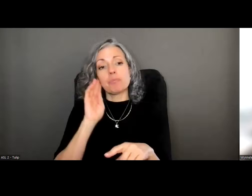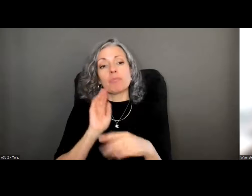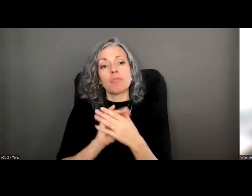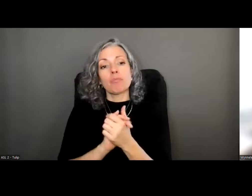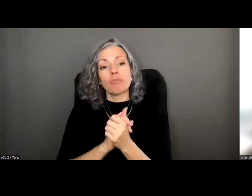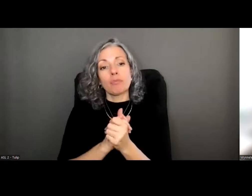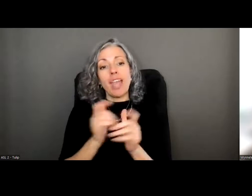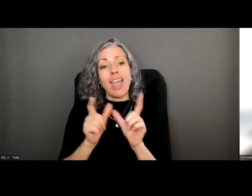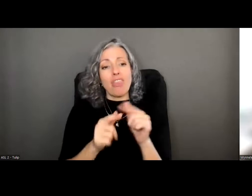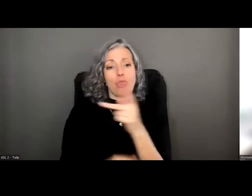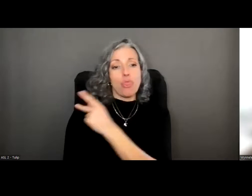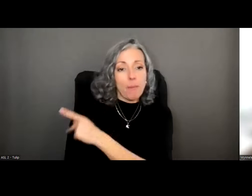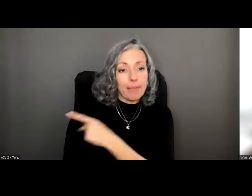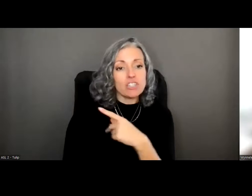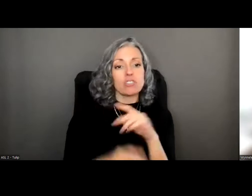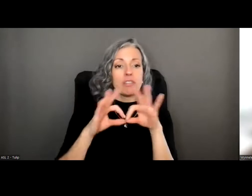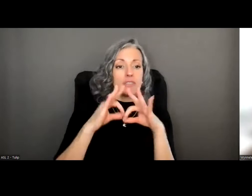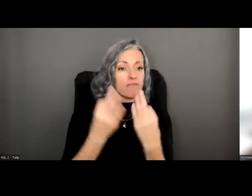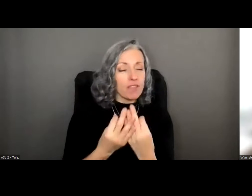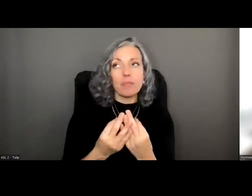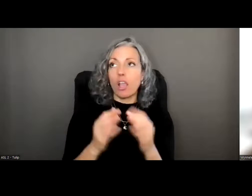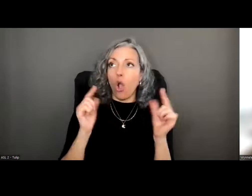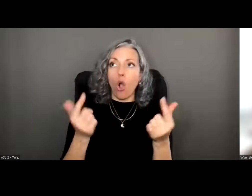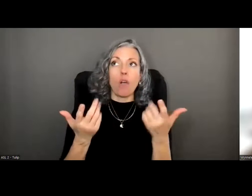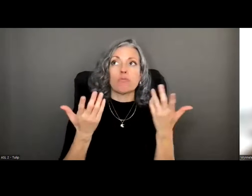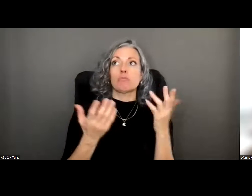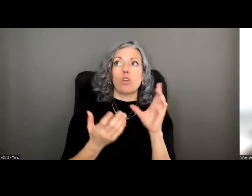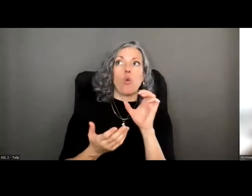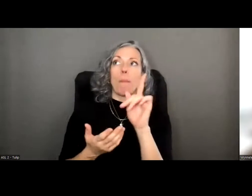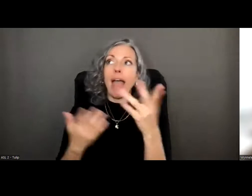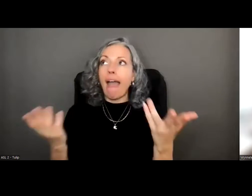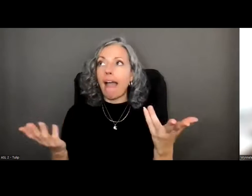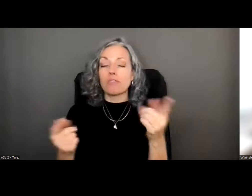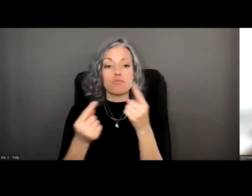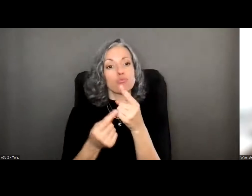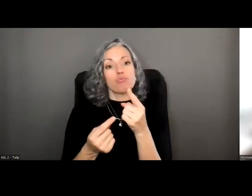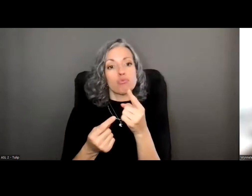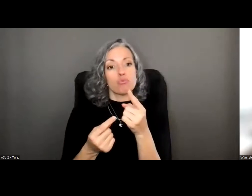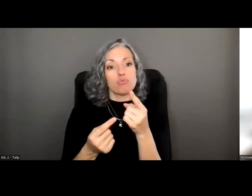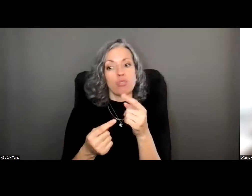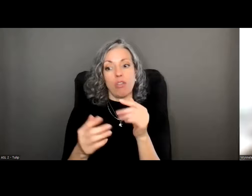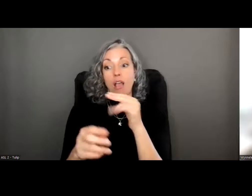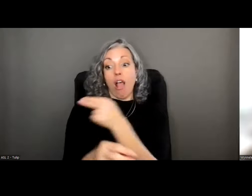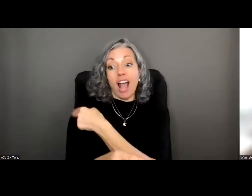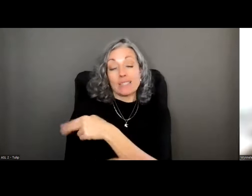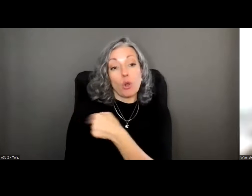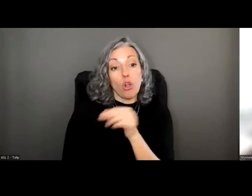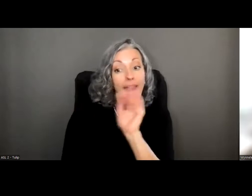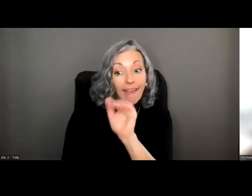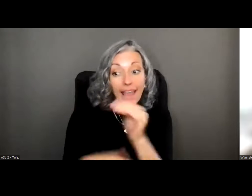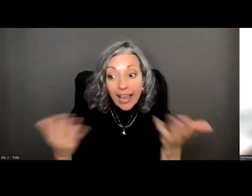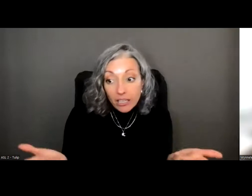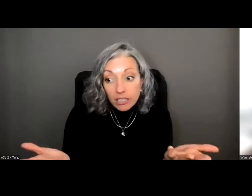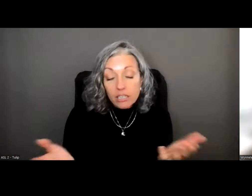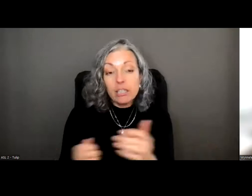and then the patients and the family members are then going back to the folks that discharged them. And if